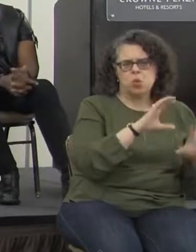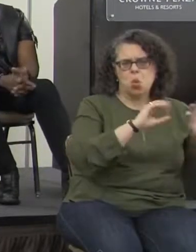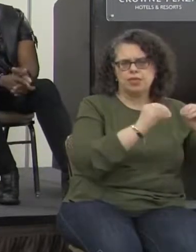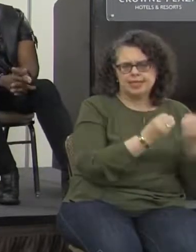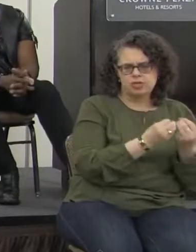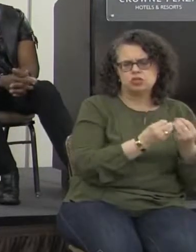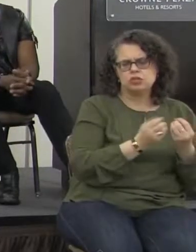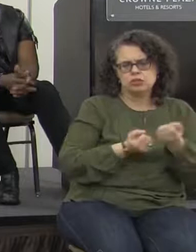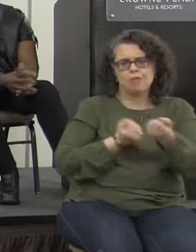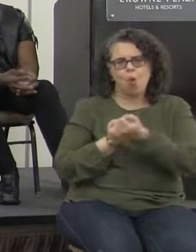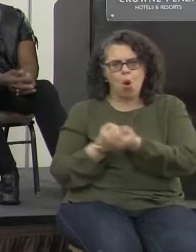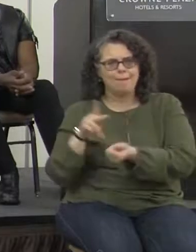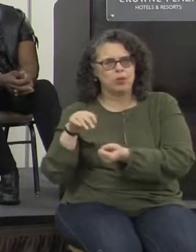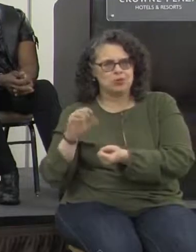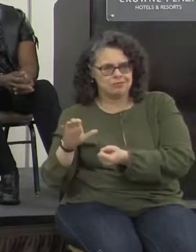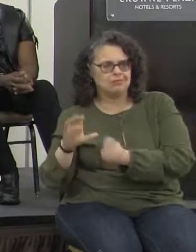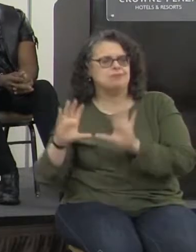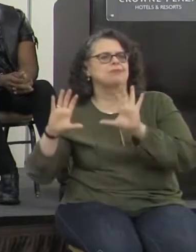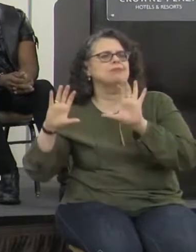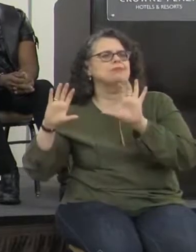efforts within the community?